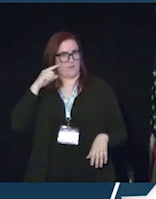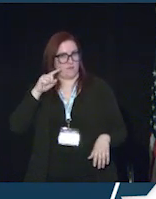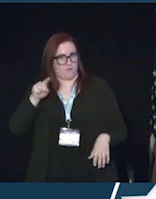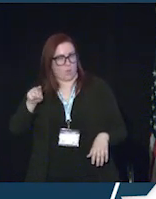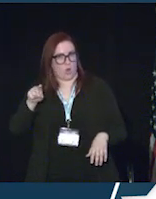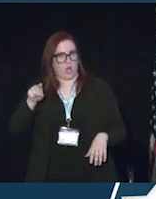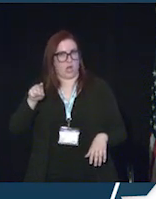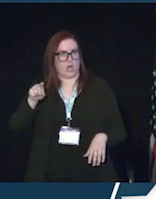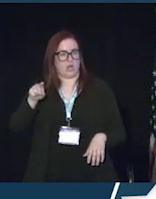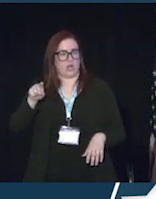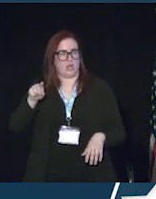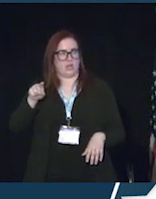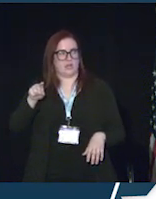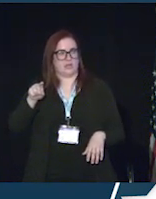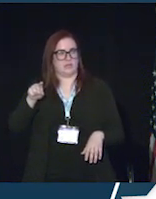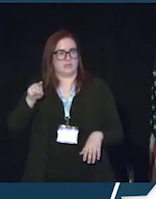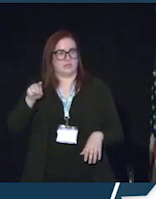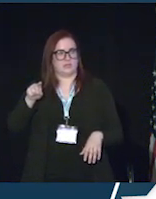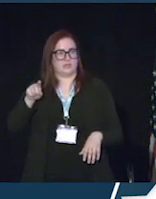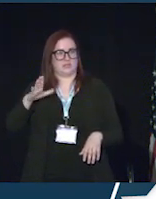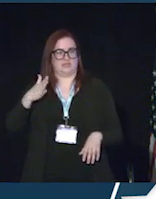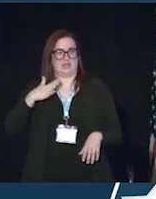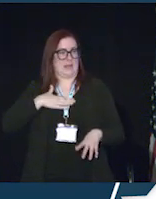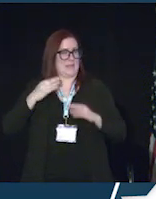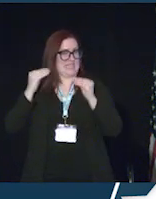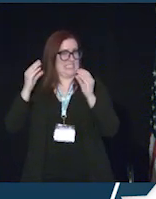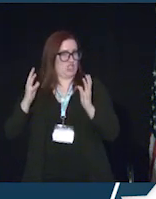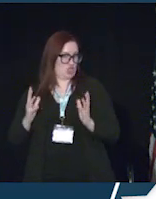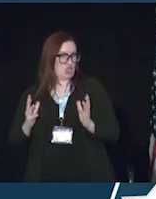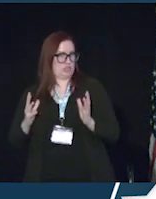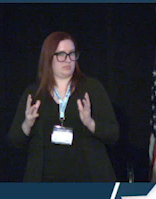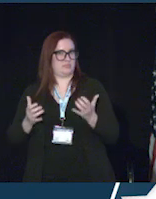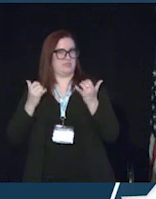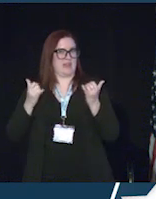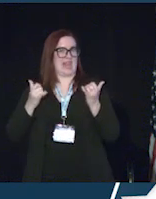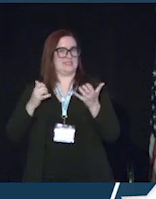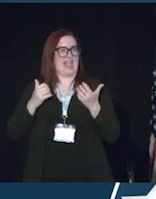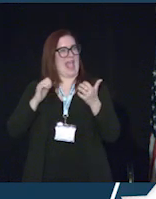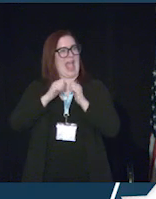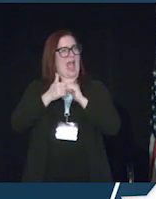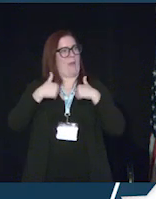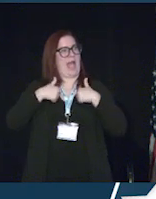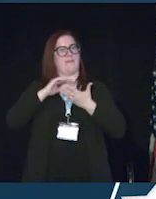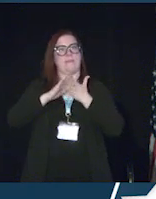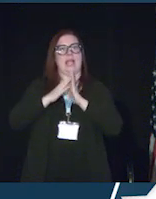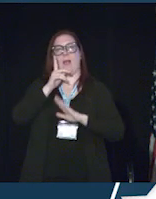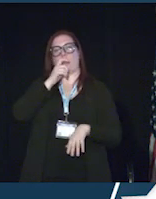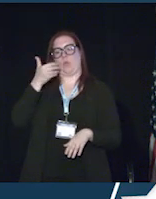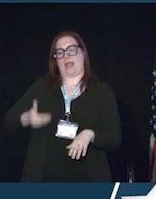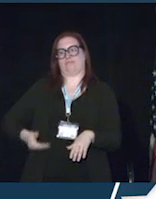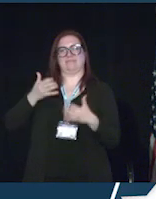my future right now, and that's how I turn out, who I am.